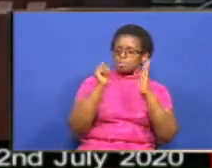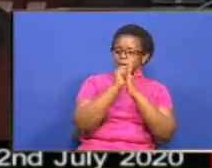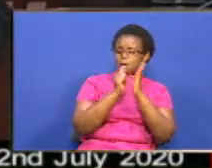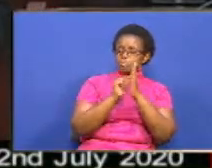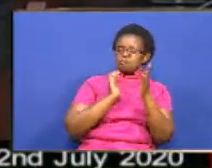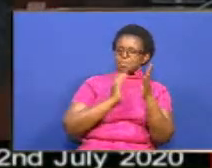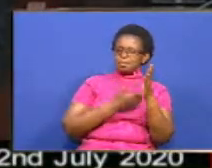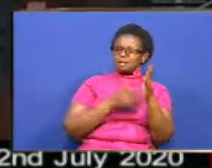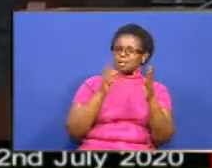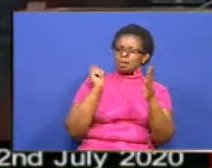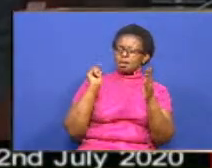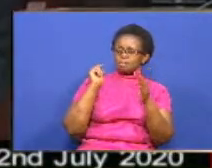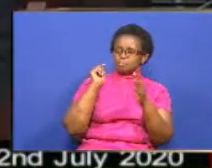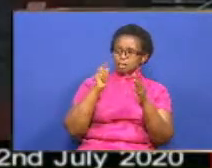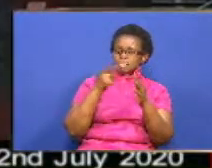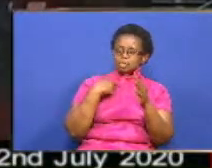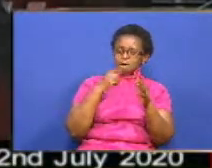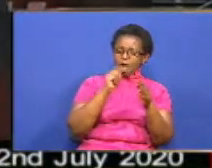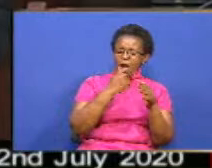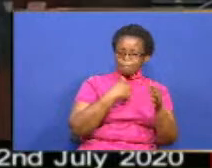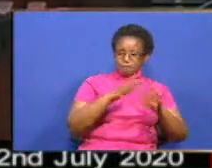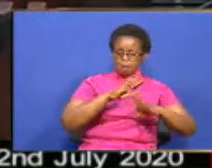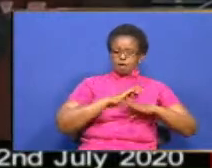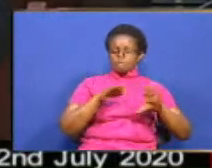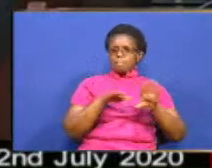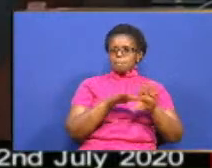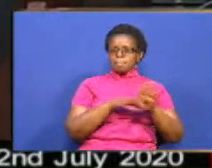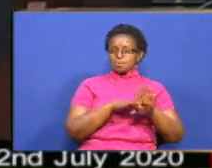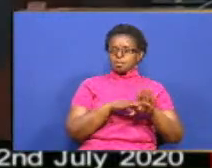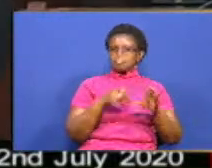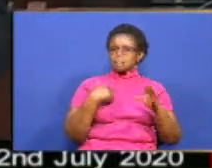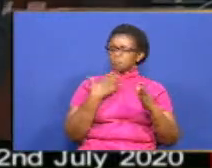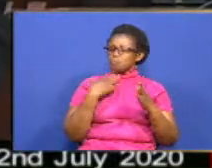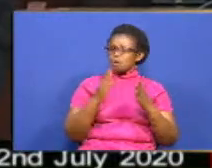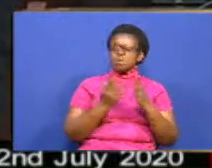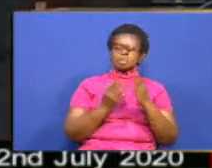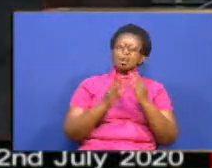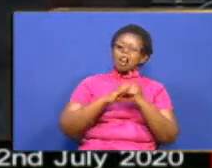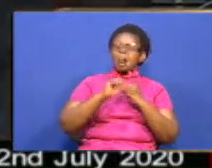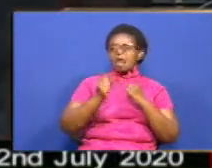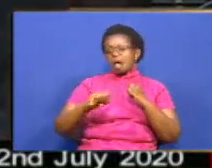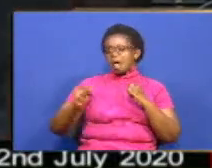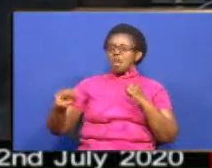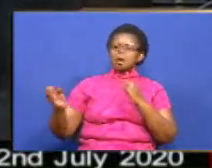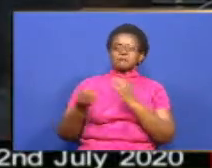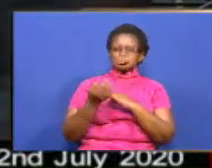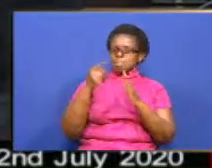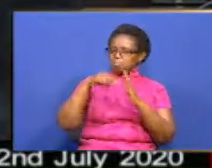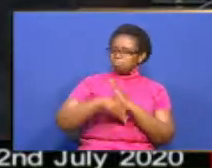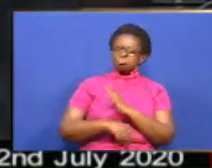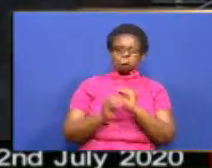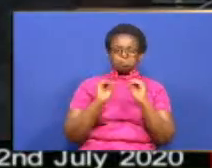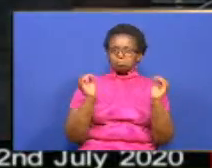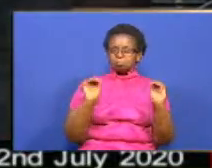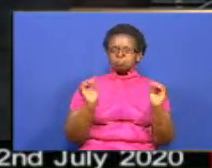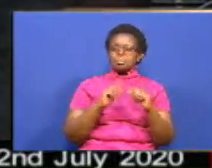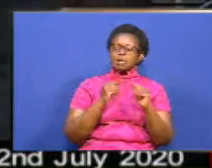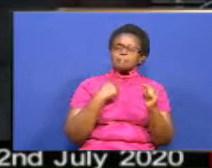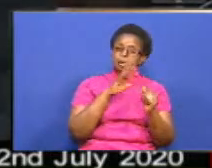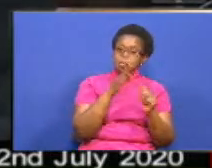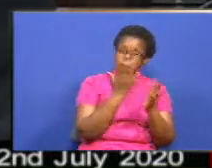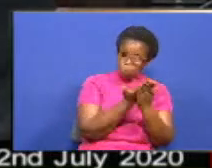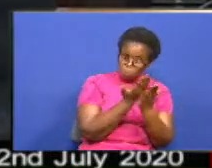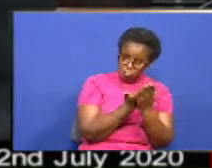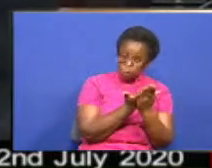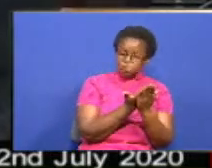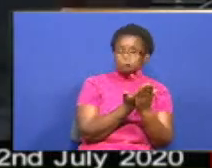fully constituted. I really don't want to belabor that. I would like to propose